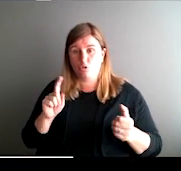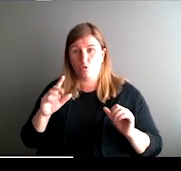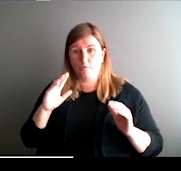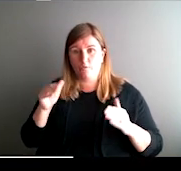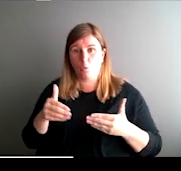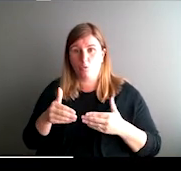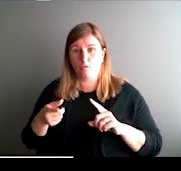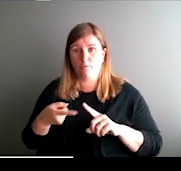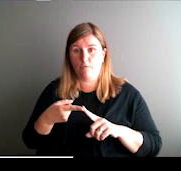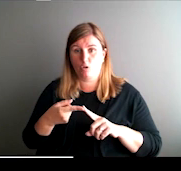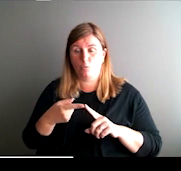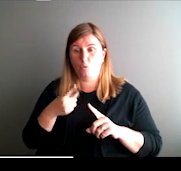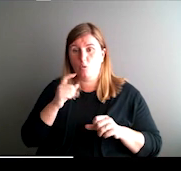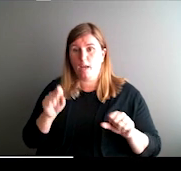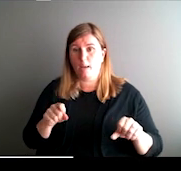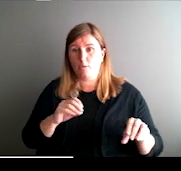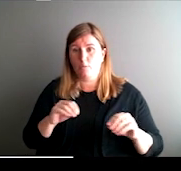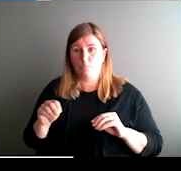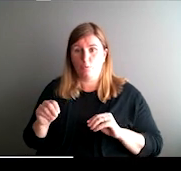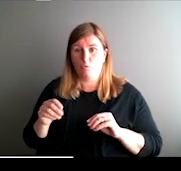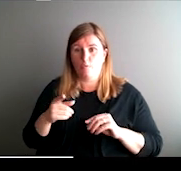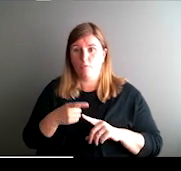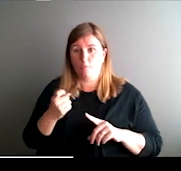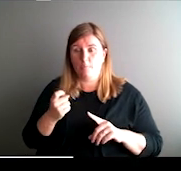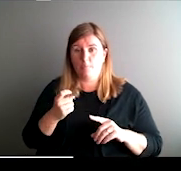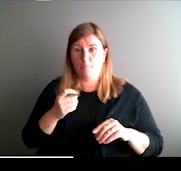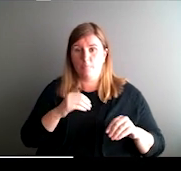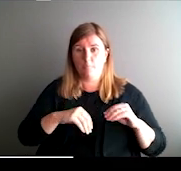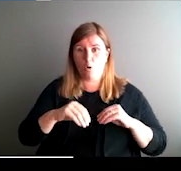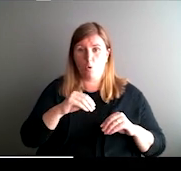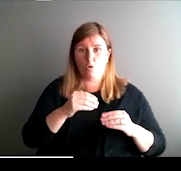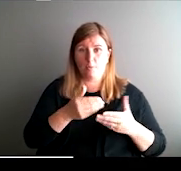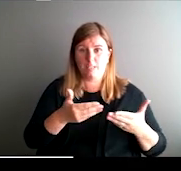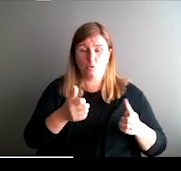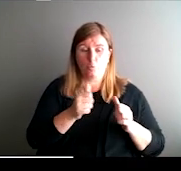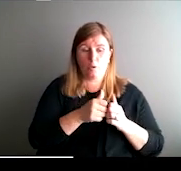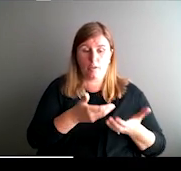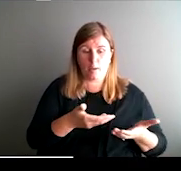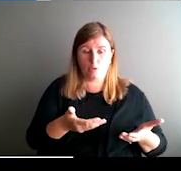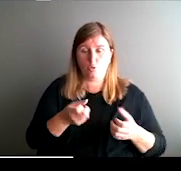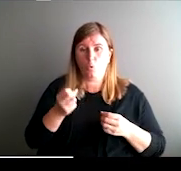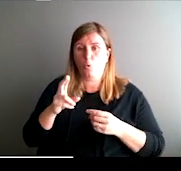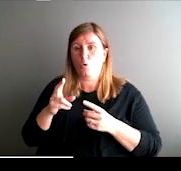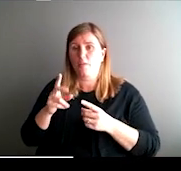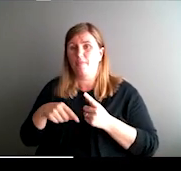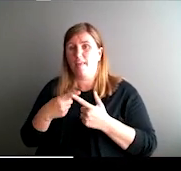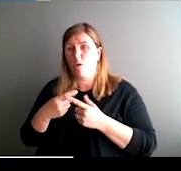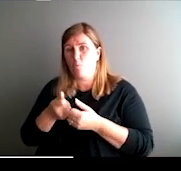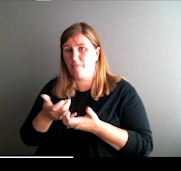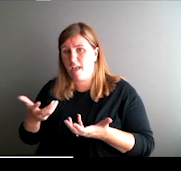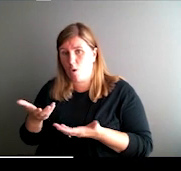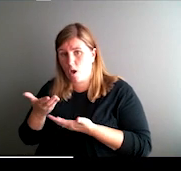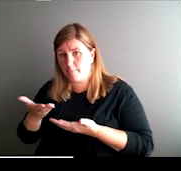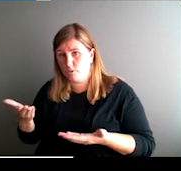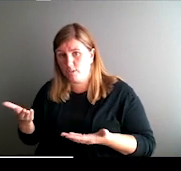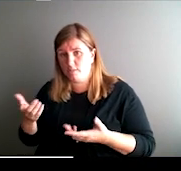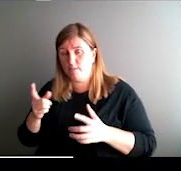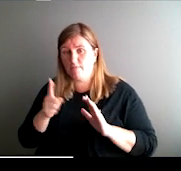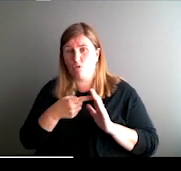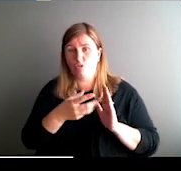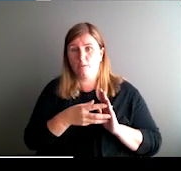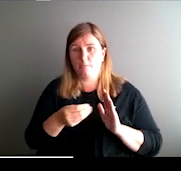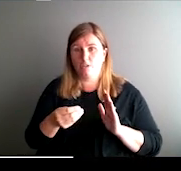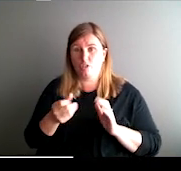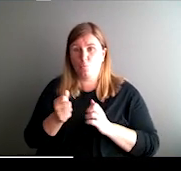on first when you're able to move from motor imitation with object to motor imitation without object. The first imitations